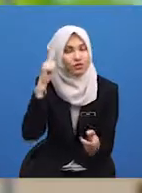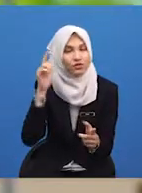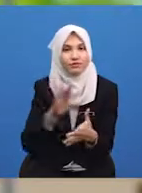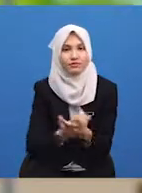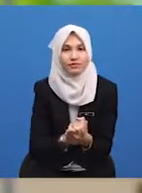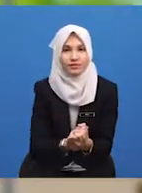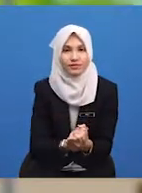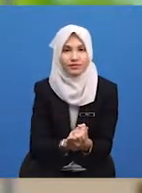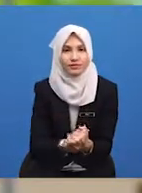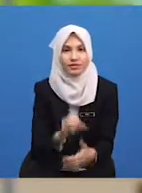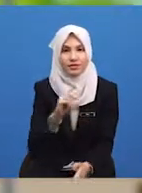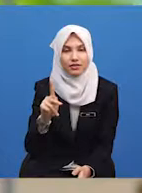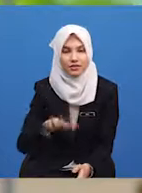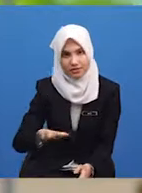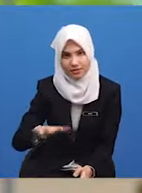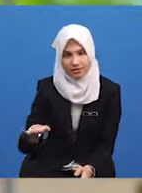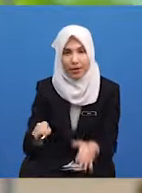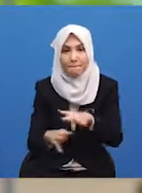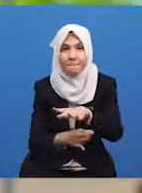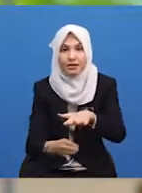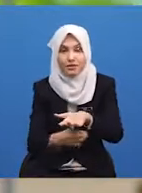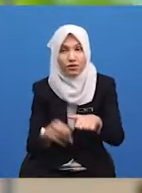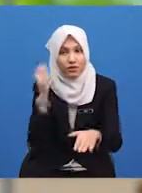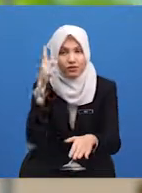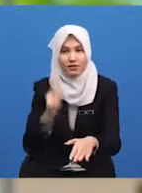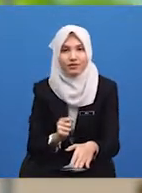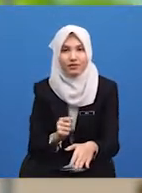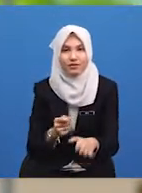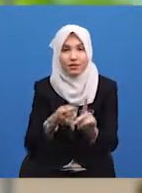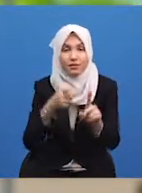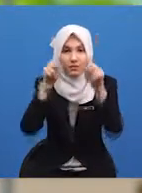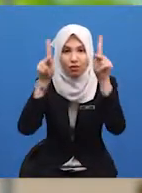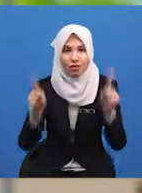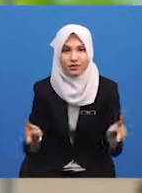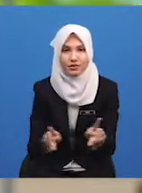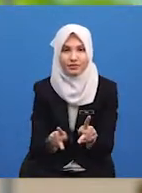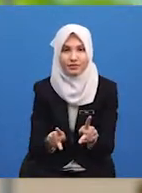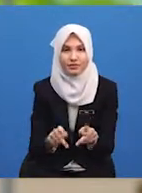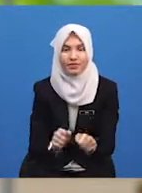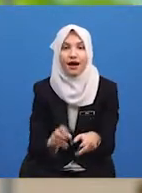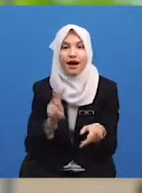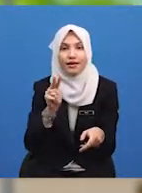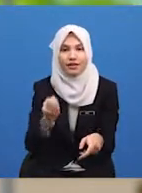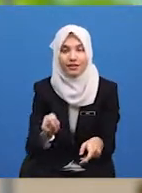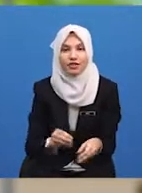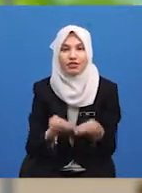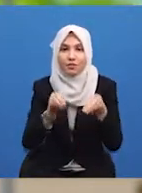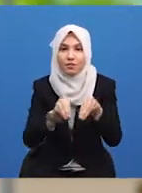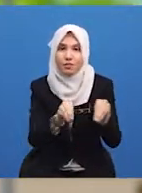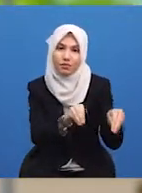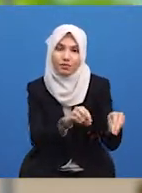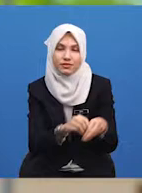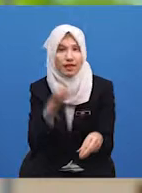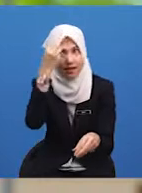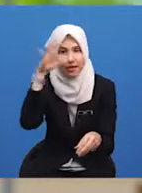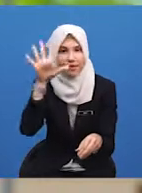All right, children. Based on what you understand from the poster, I need you to put the